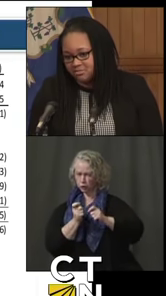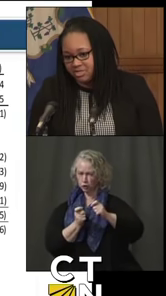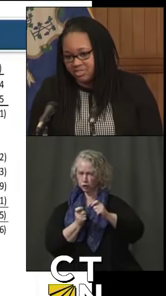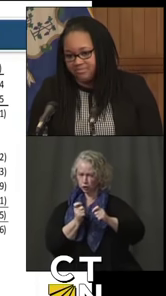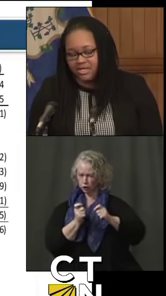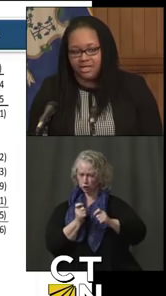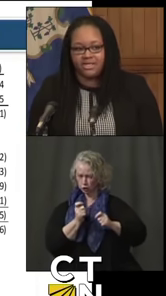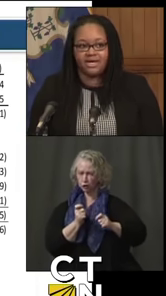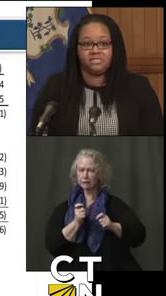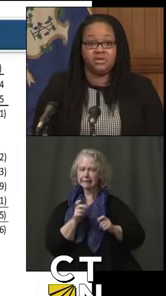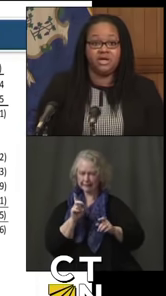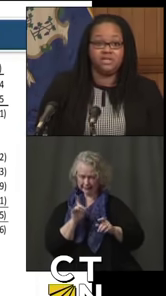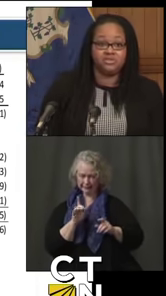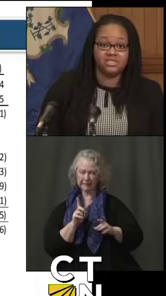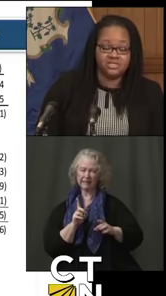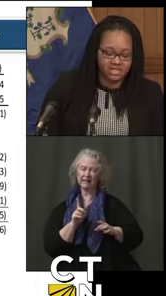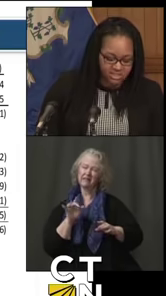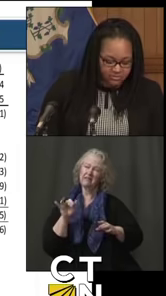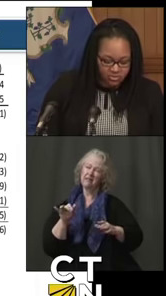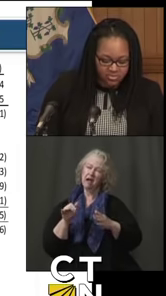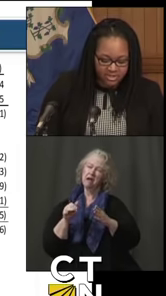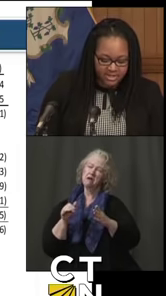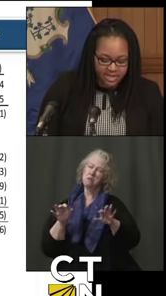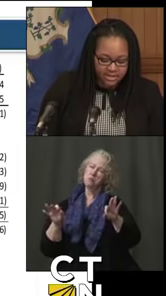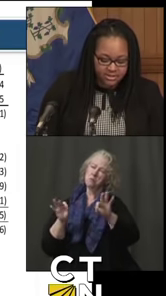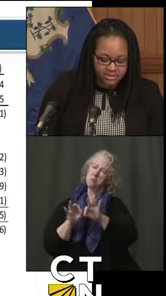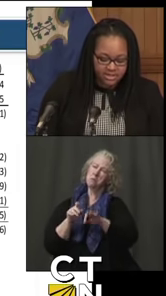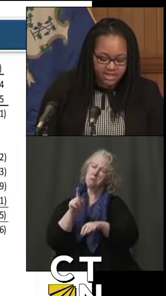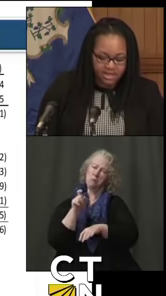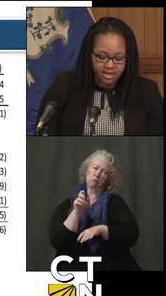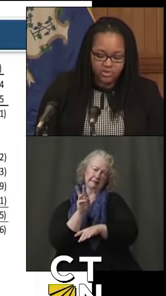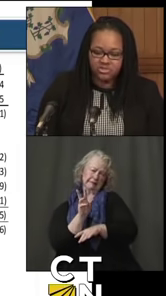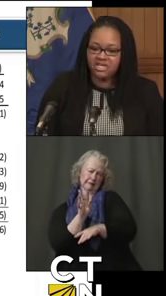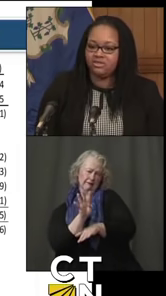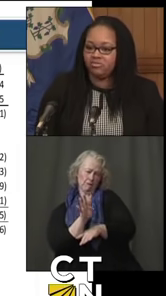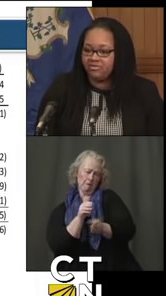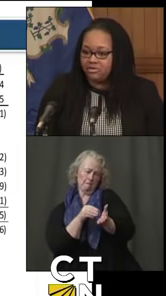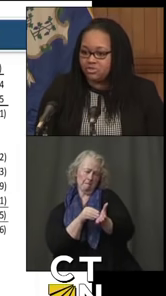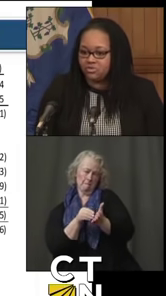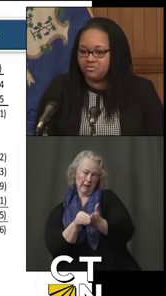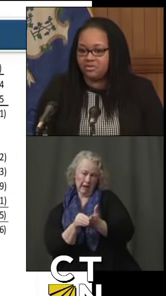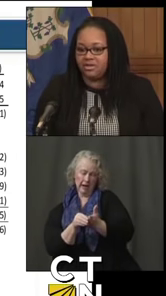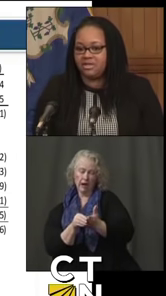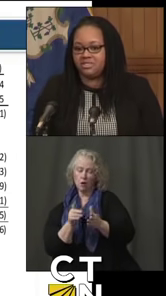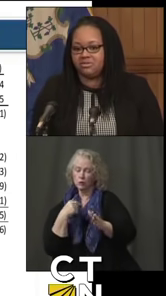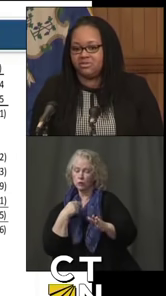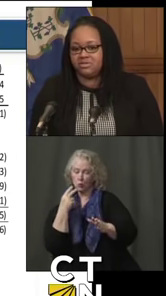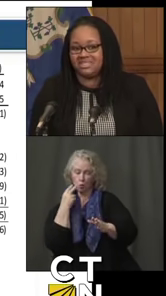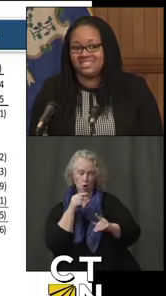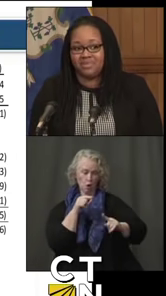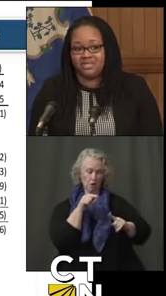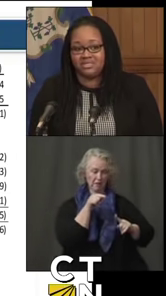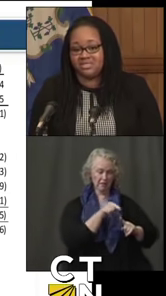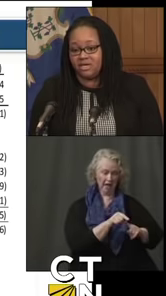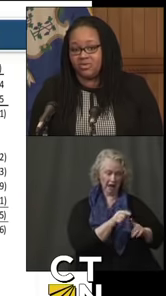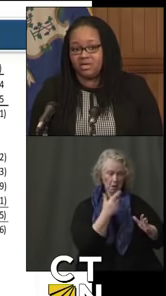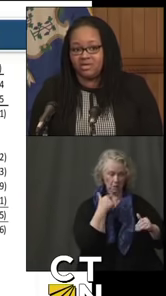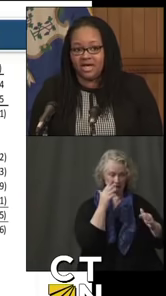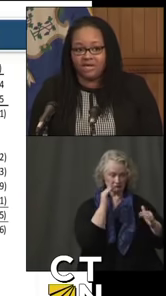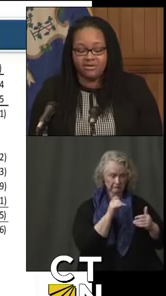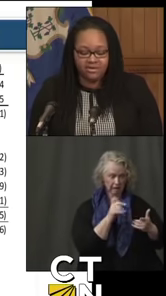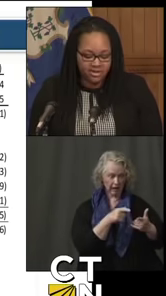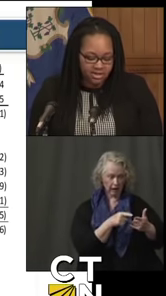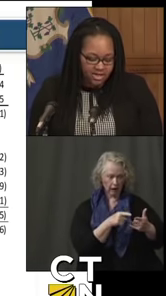to this budget. That is about $164 million. When you take the revenue shortfall and some of those expenses that will